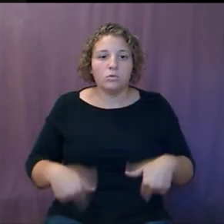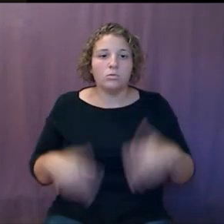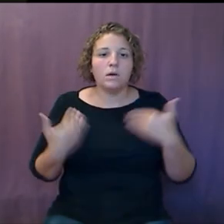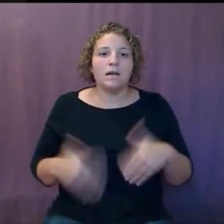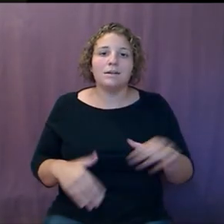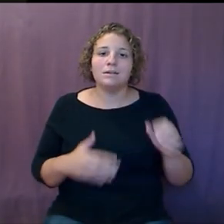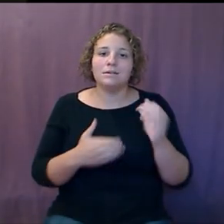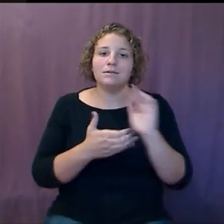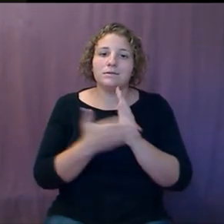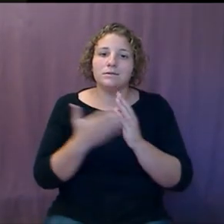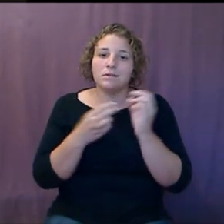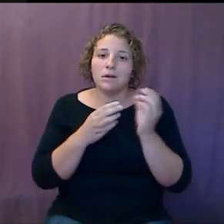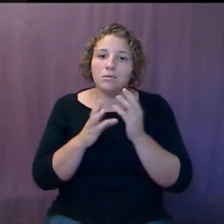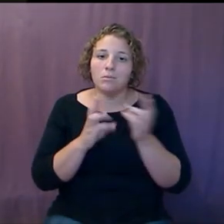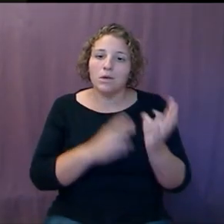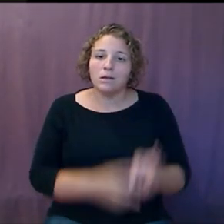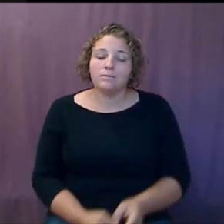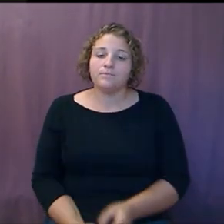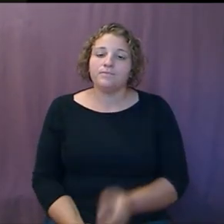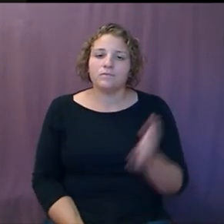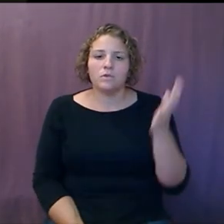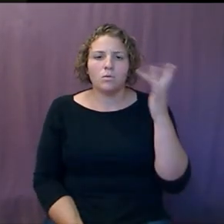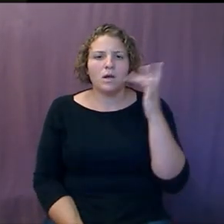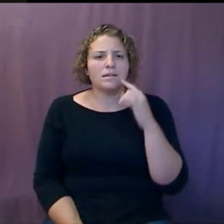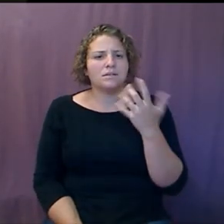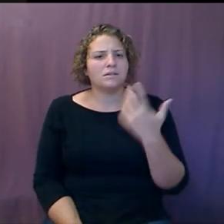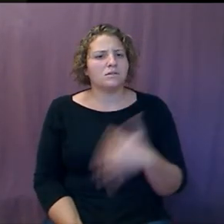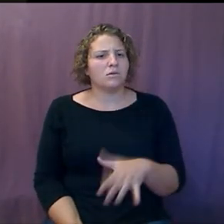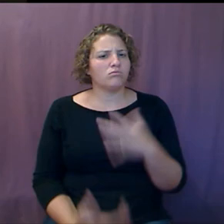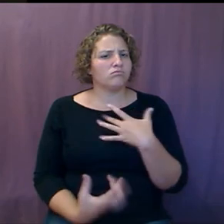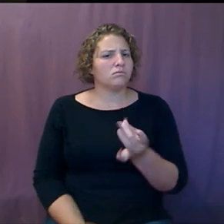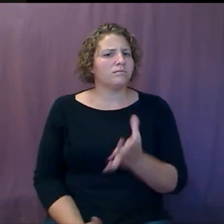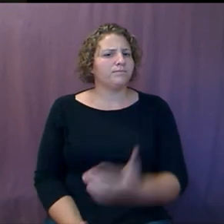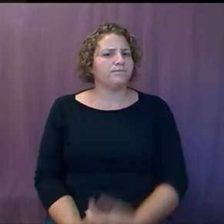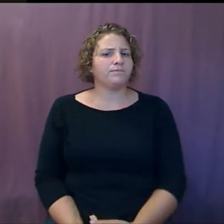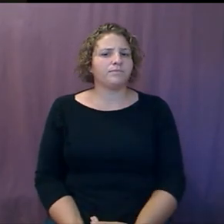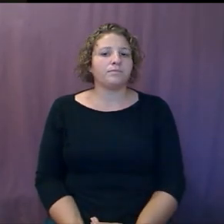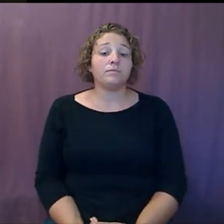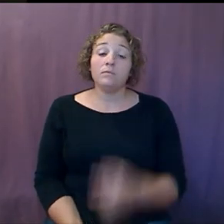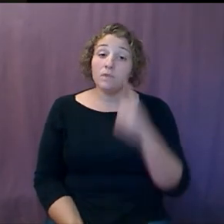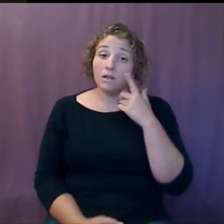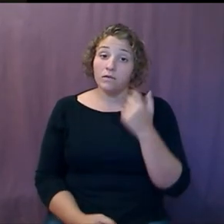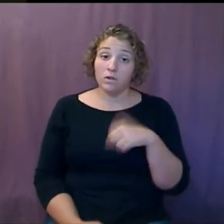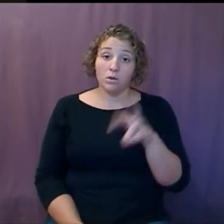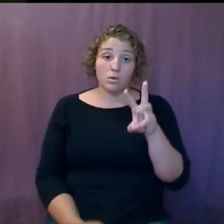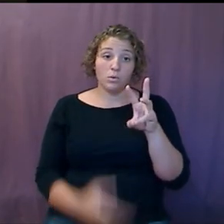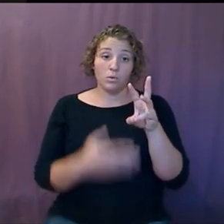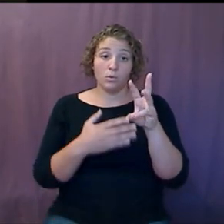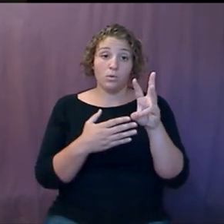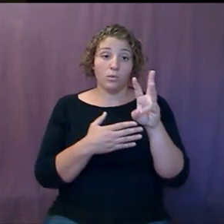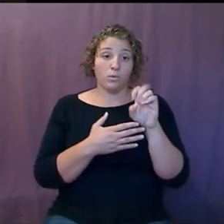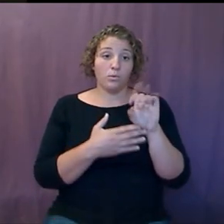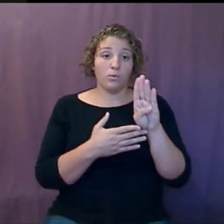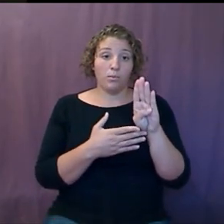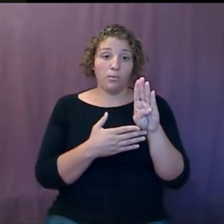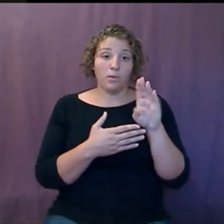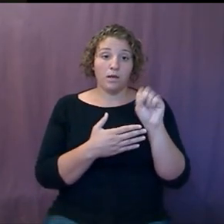okay fine why is this such a hot button well this is coming from a website called one world identity